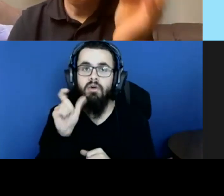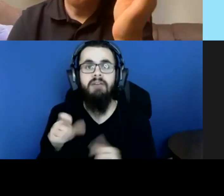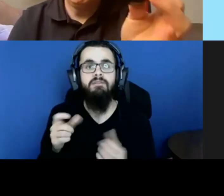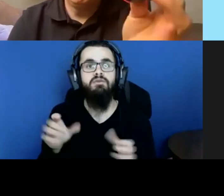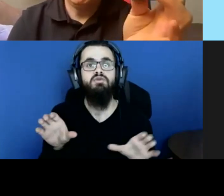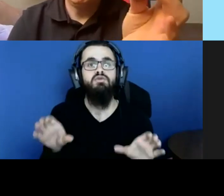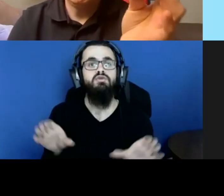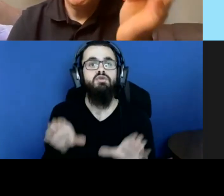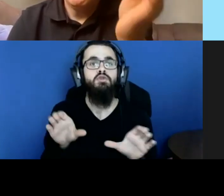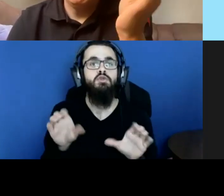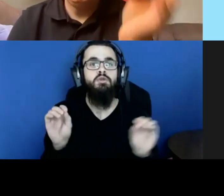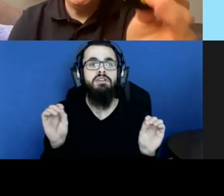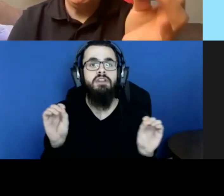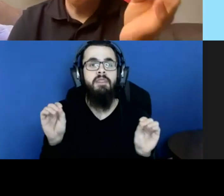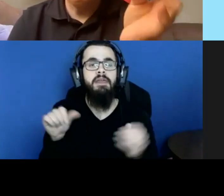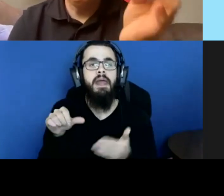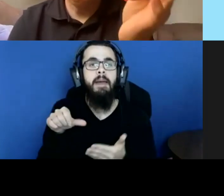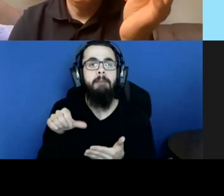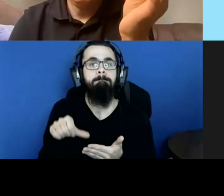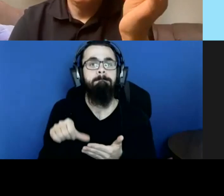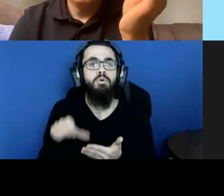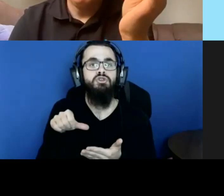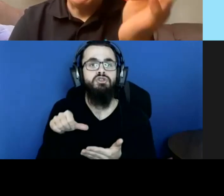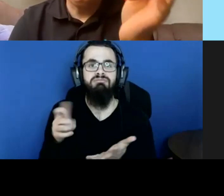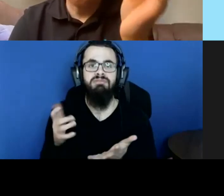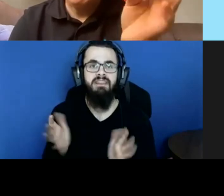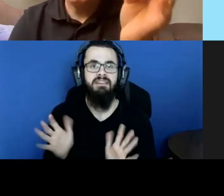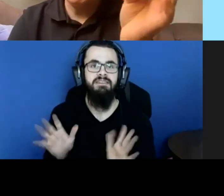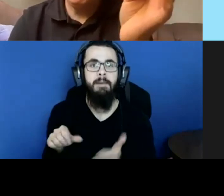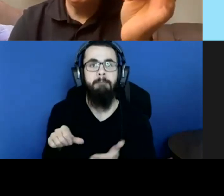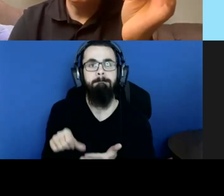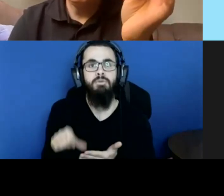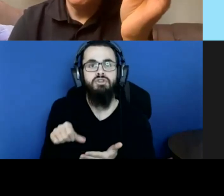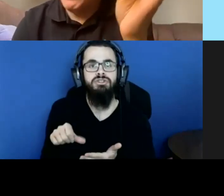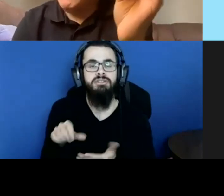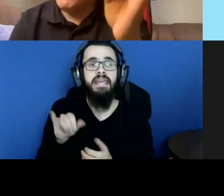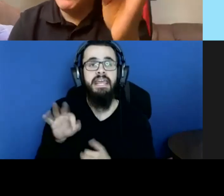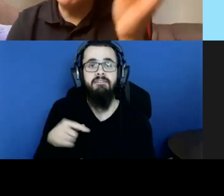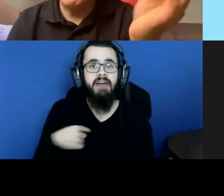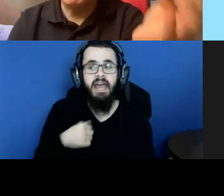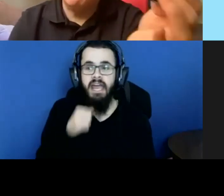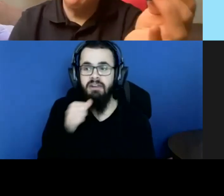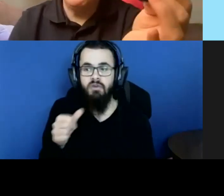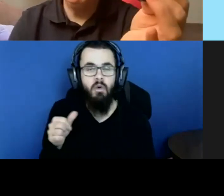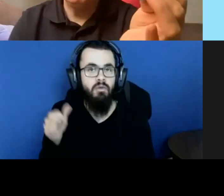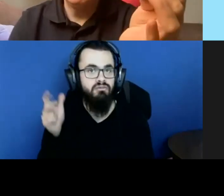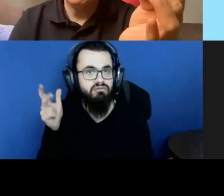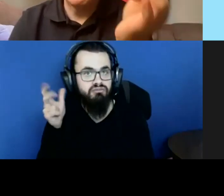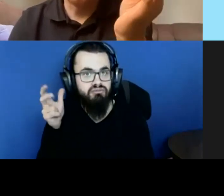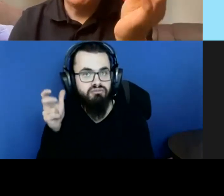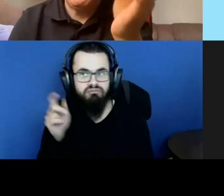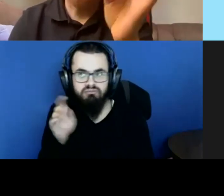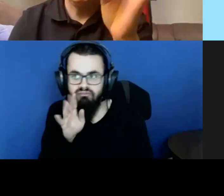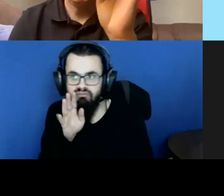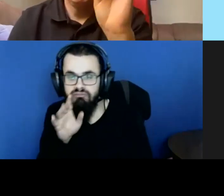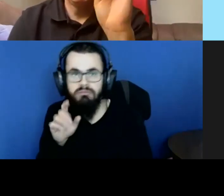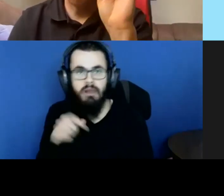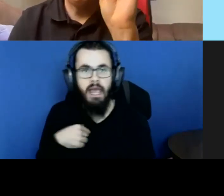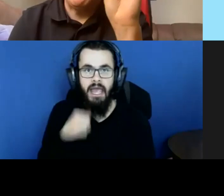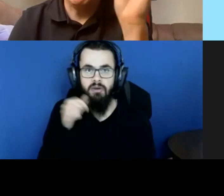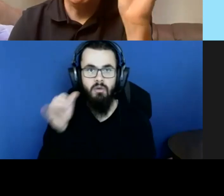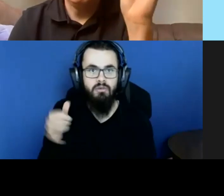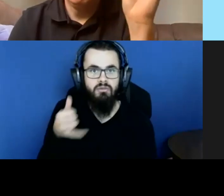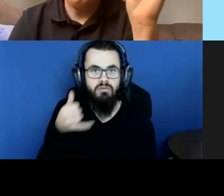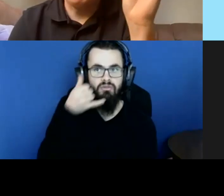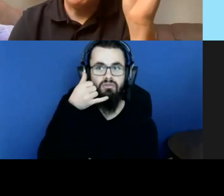to do is push it, and they would, if I don't answer it, and I don't answer my cell phone, guess what happened? They